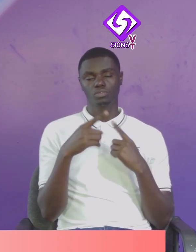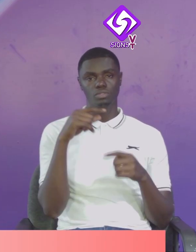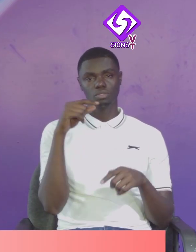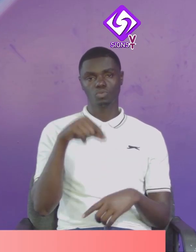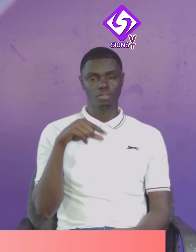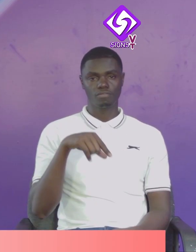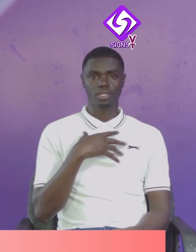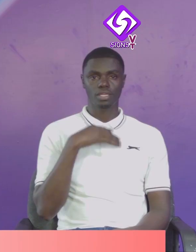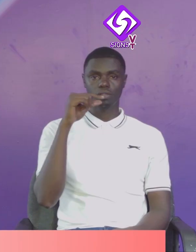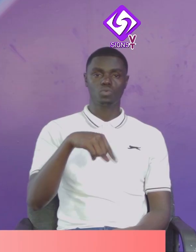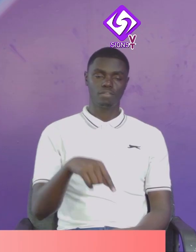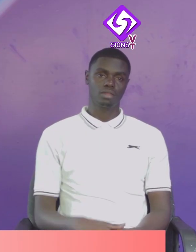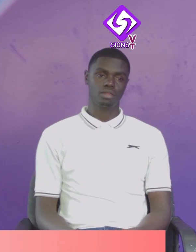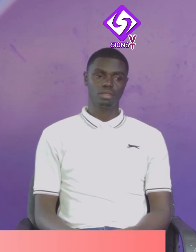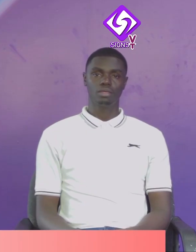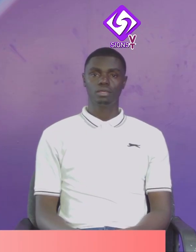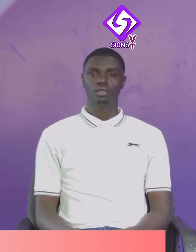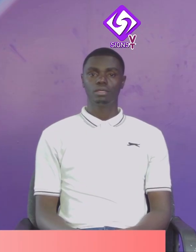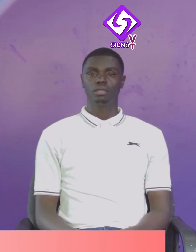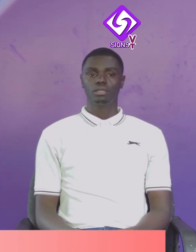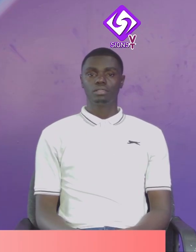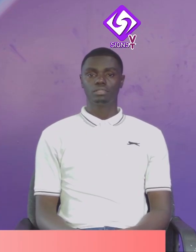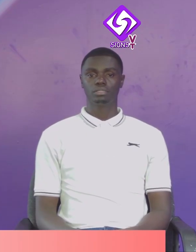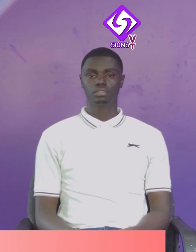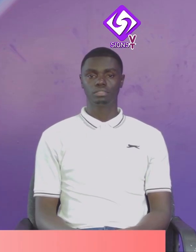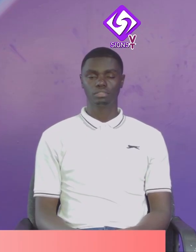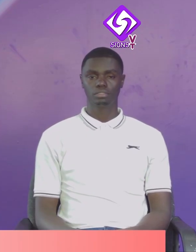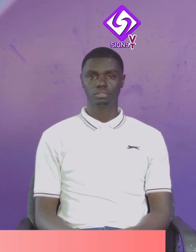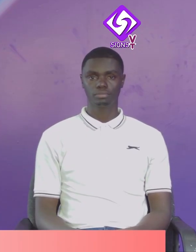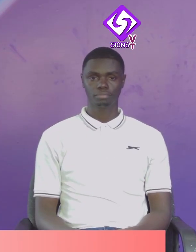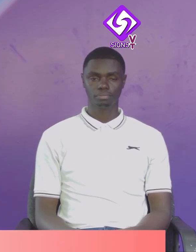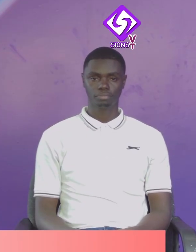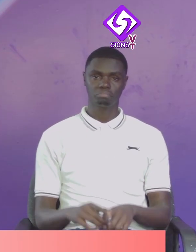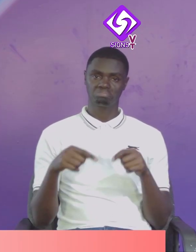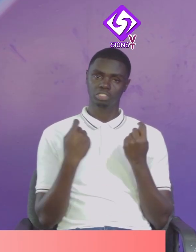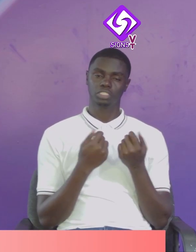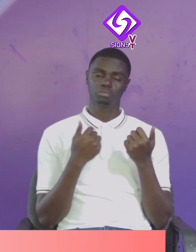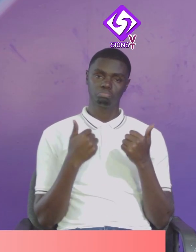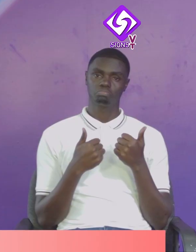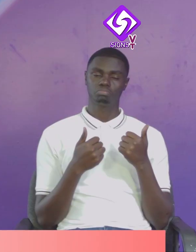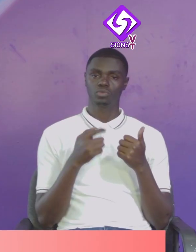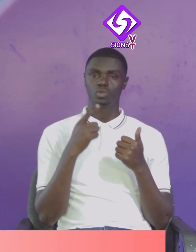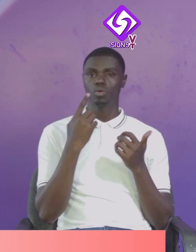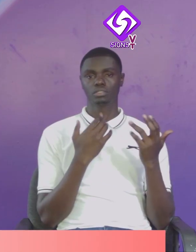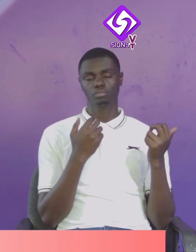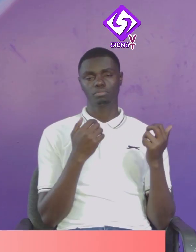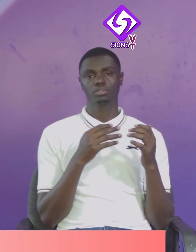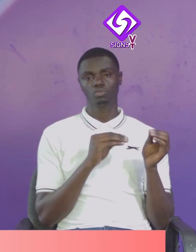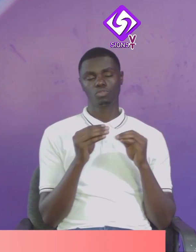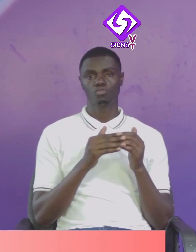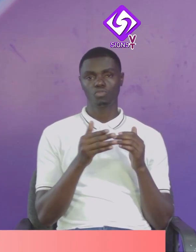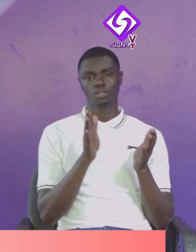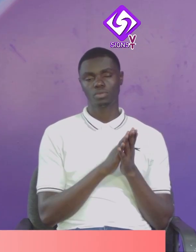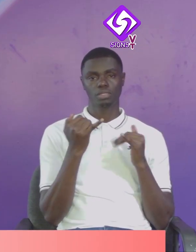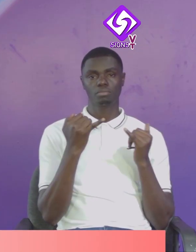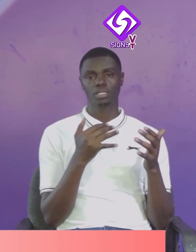qualify and qualify. Right. That is indeed, you know, they are a formidable team, so one can only expect them to go forward with the kind of players that